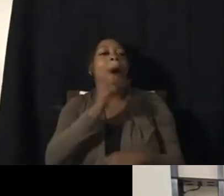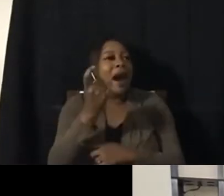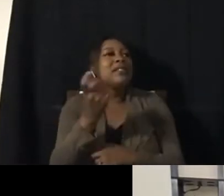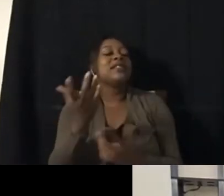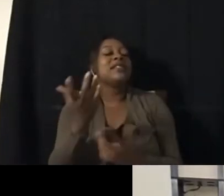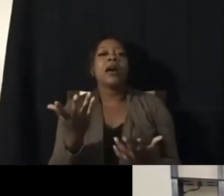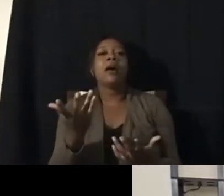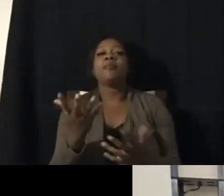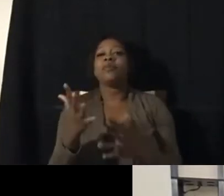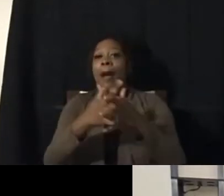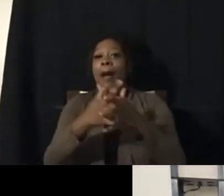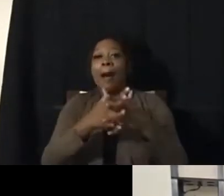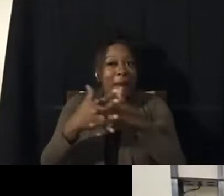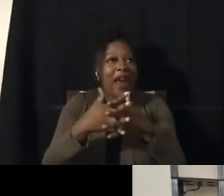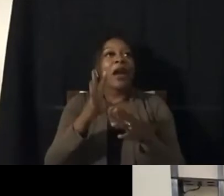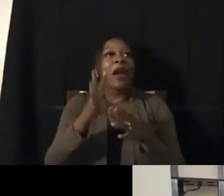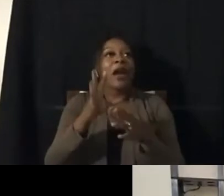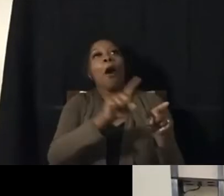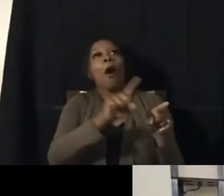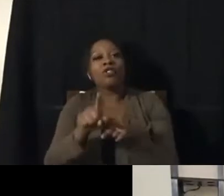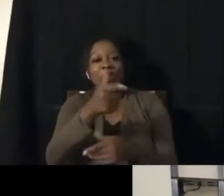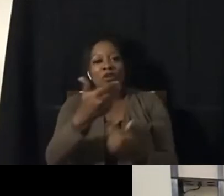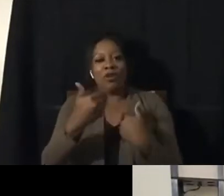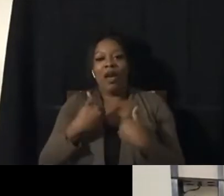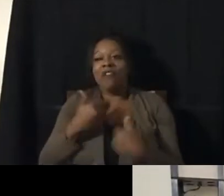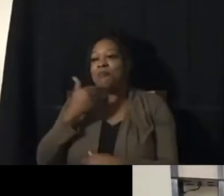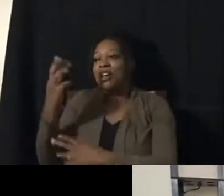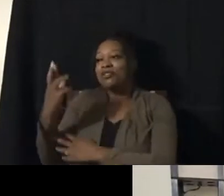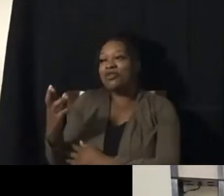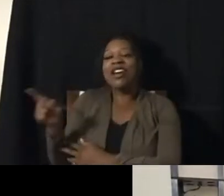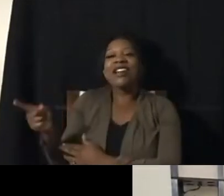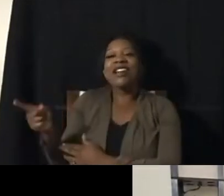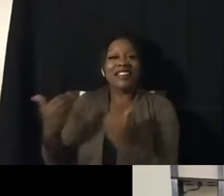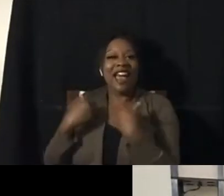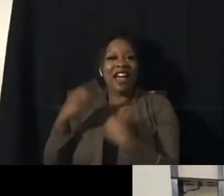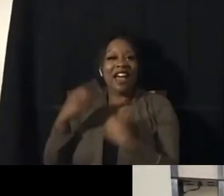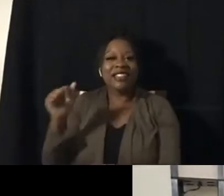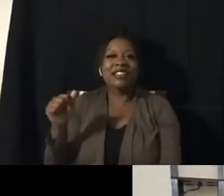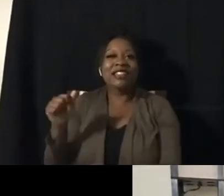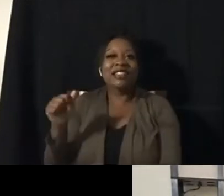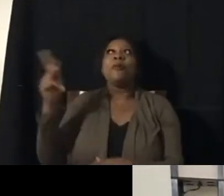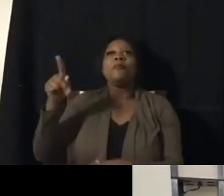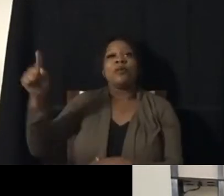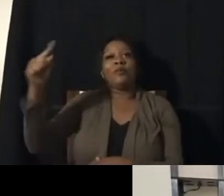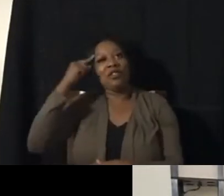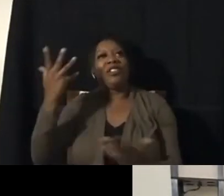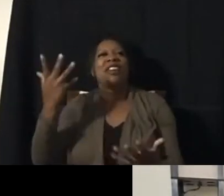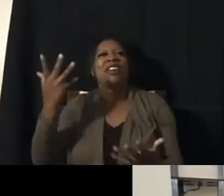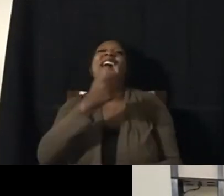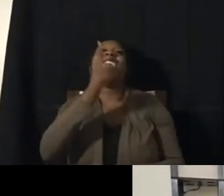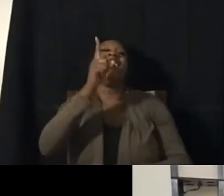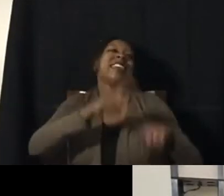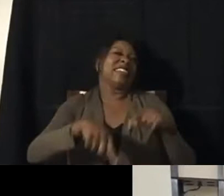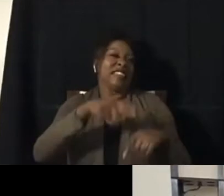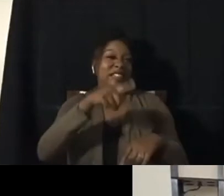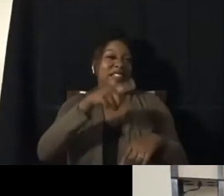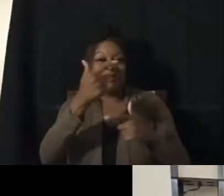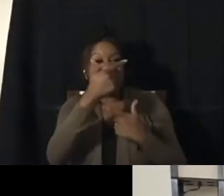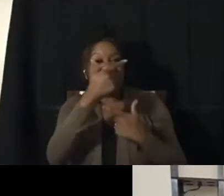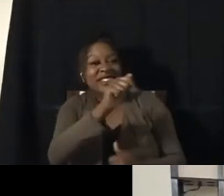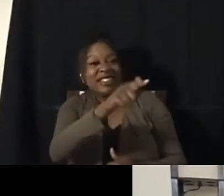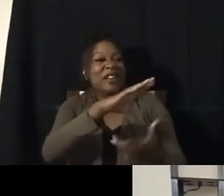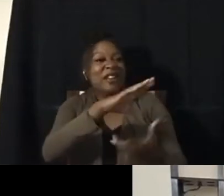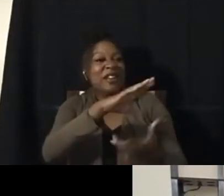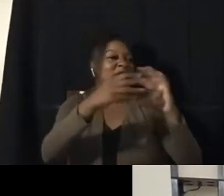American, and also having a best friend with a disability. People think those nuanced stories can't sell or even be nominated for awards, and